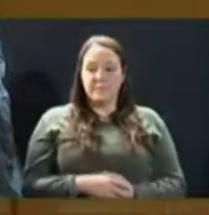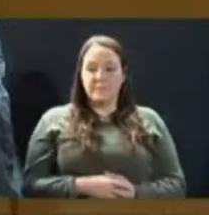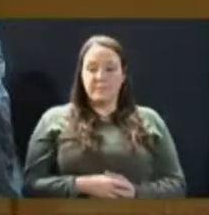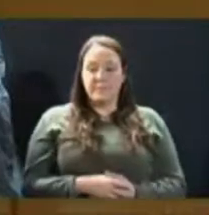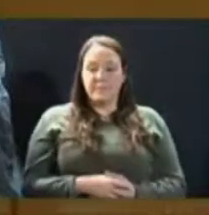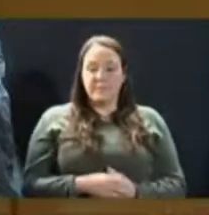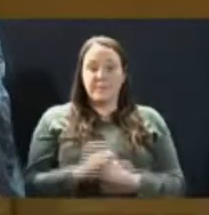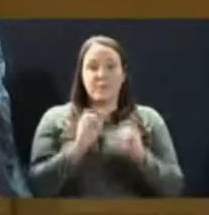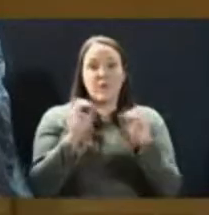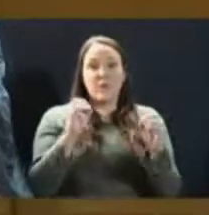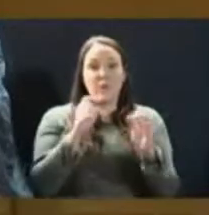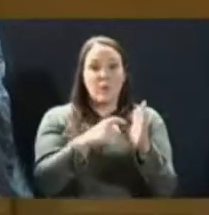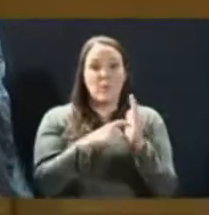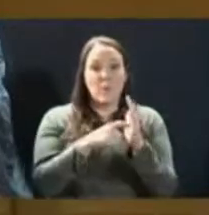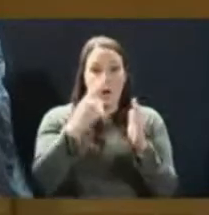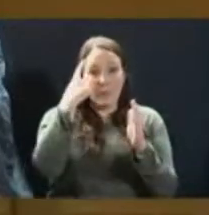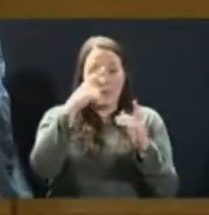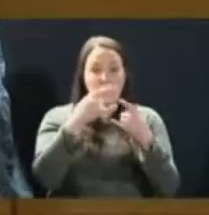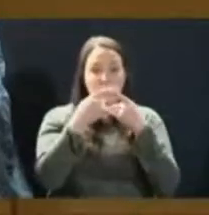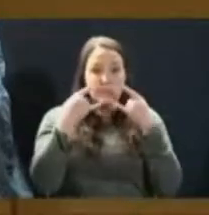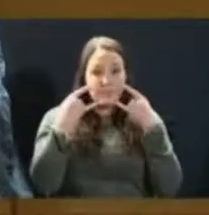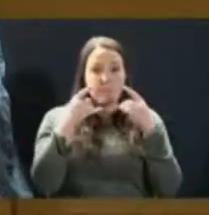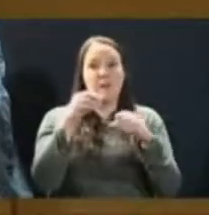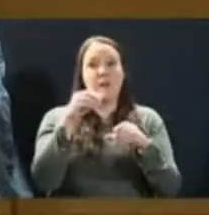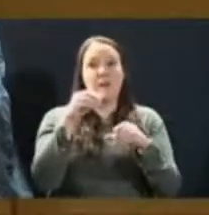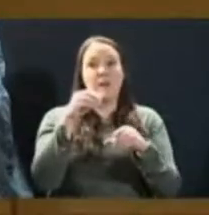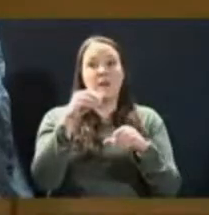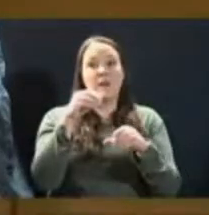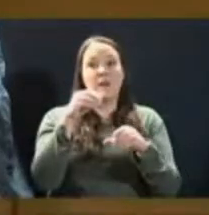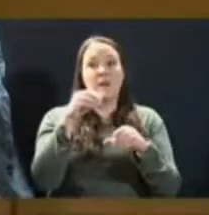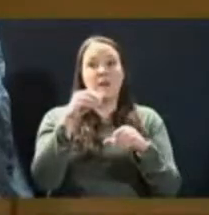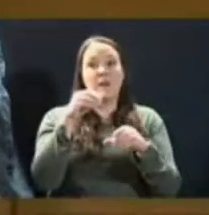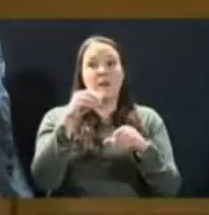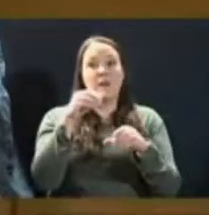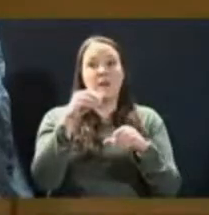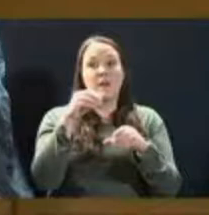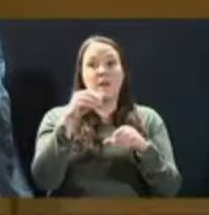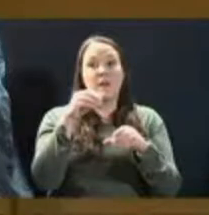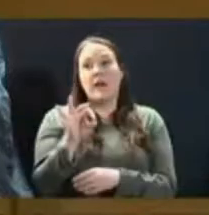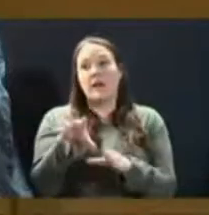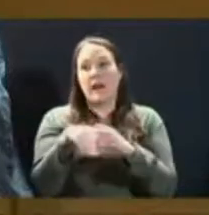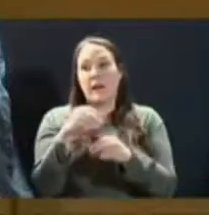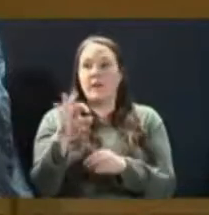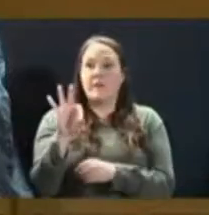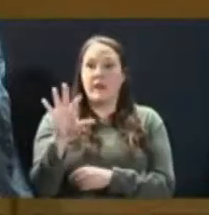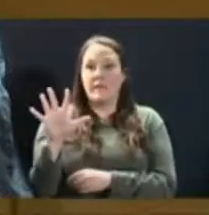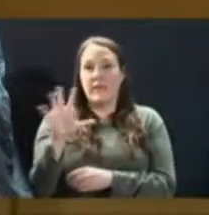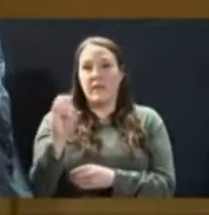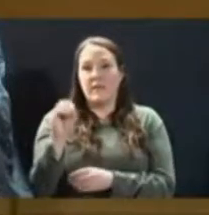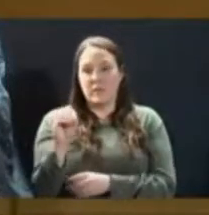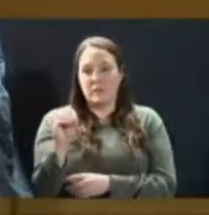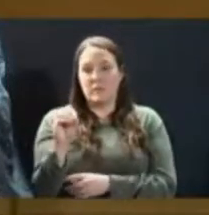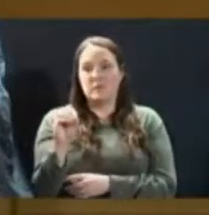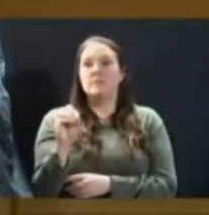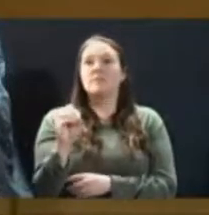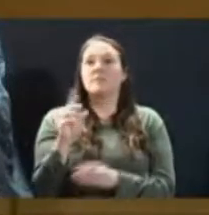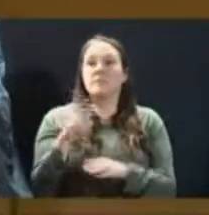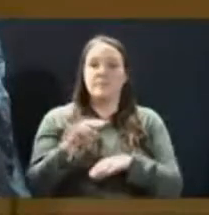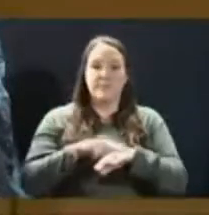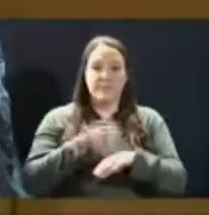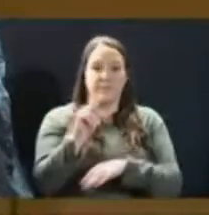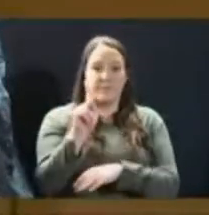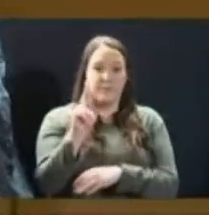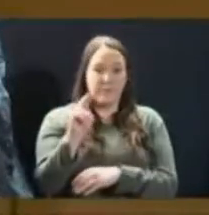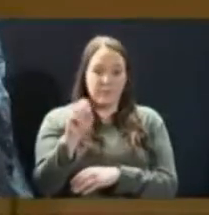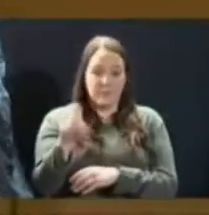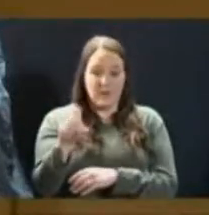there is no requirement for face coverings in the 89 of the 95 counties. Of course, Knox